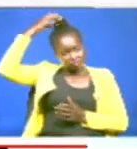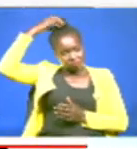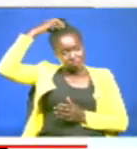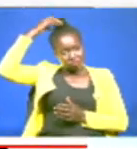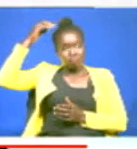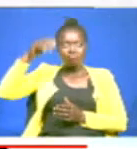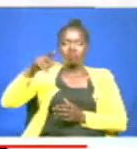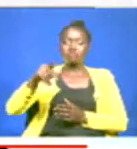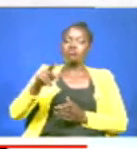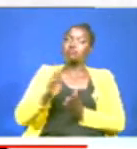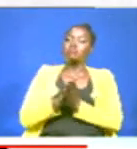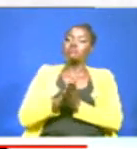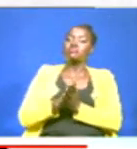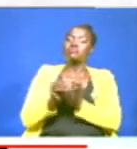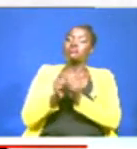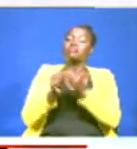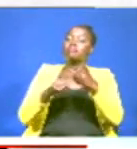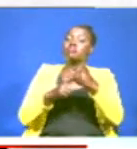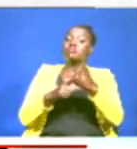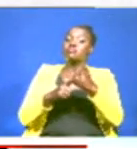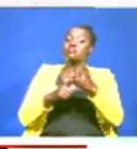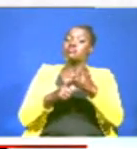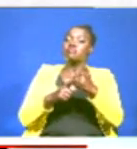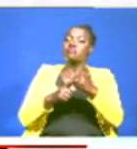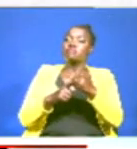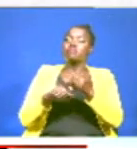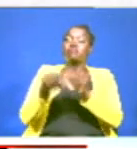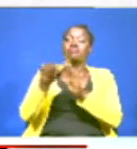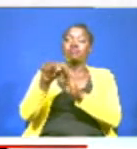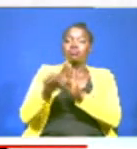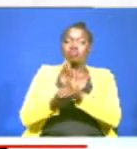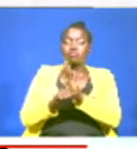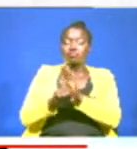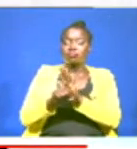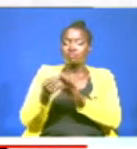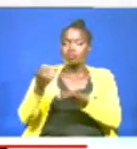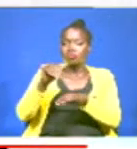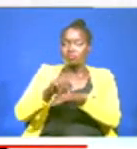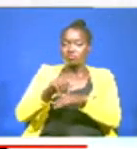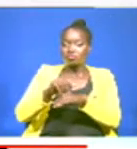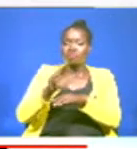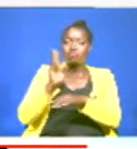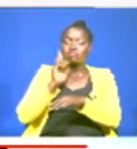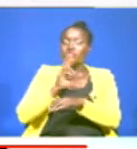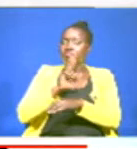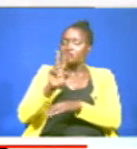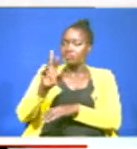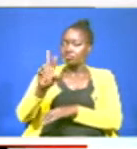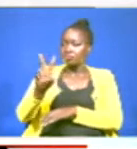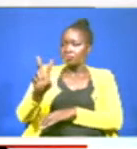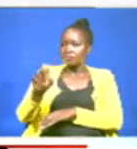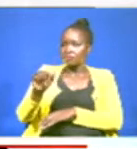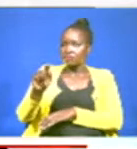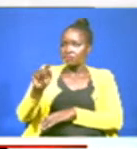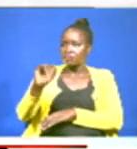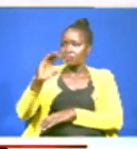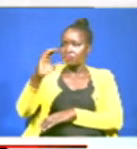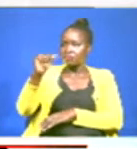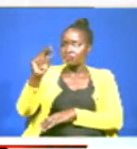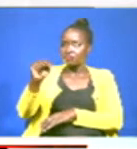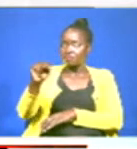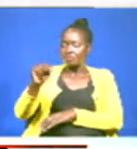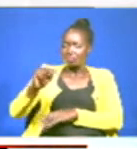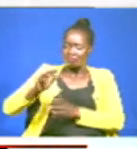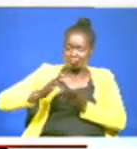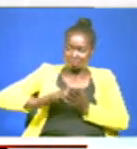Benedict XVI is lying in state at the Vatican with thousands of mourners streaming in for viewing. Catholic